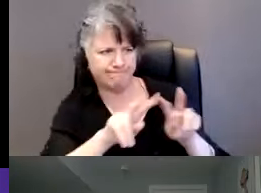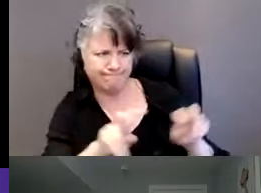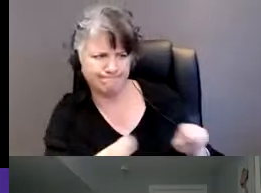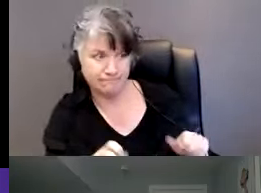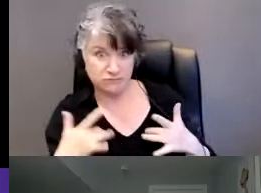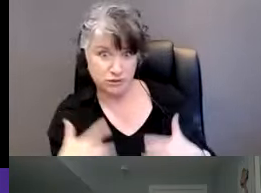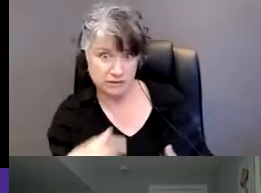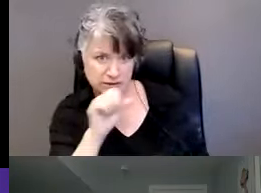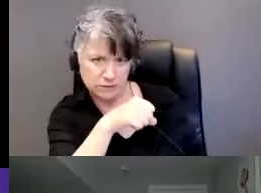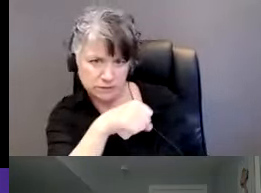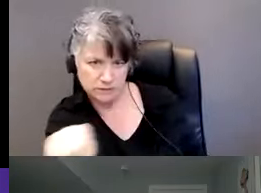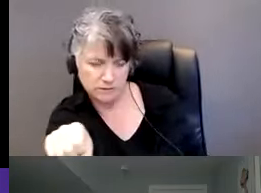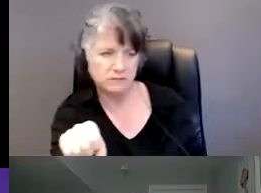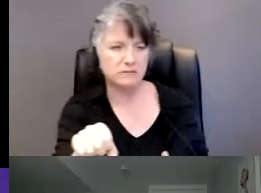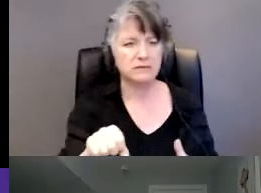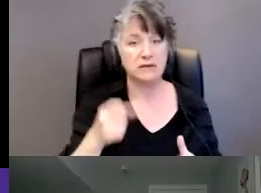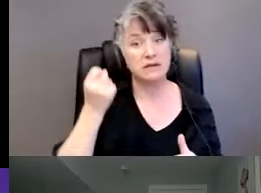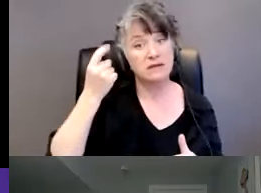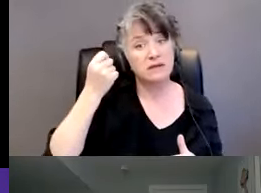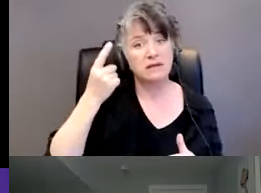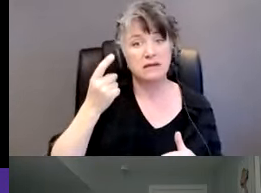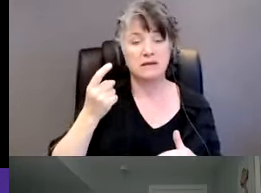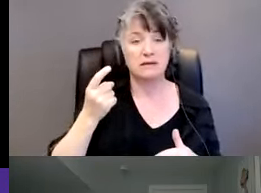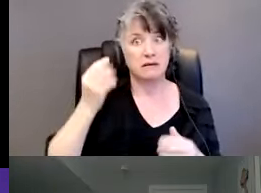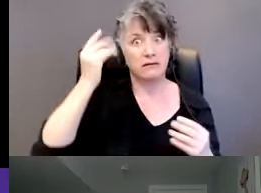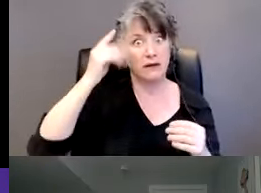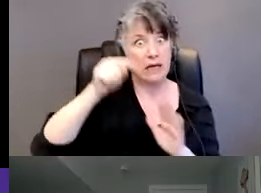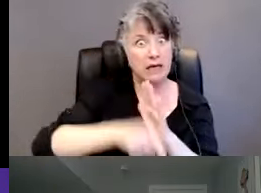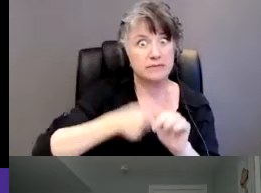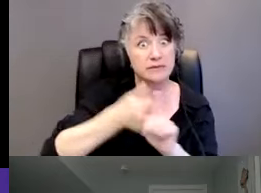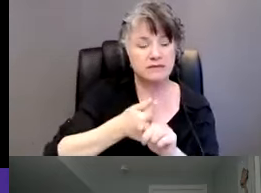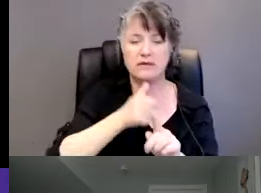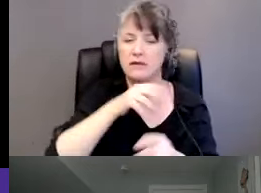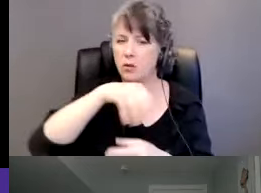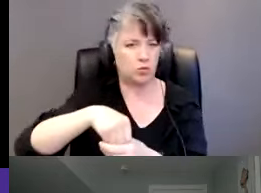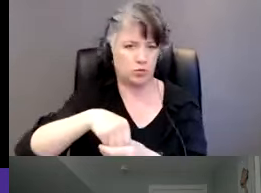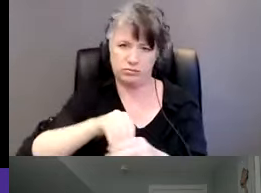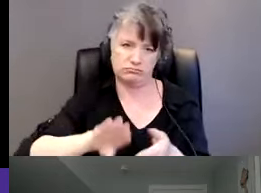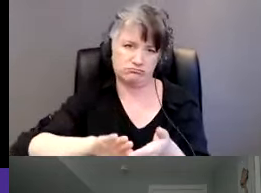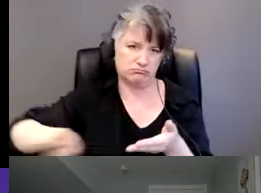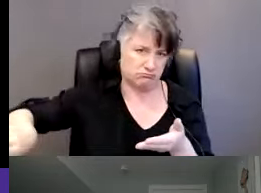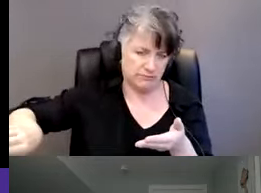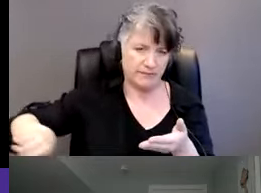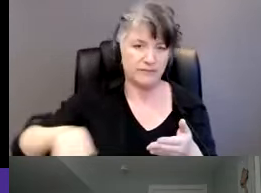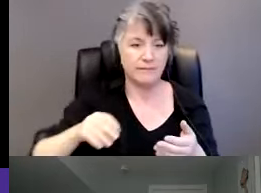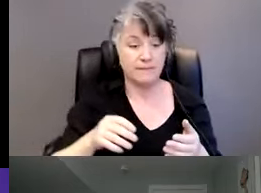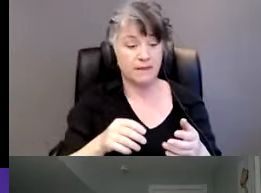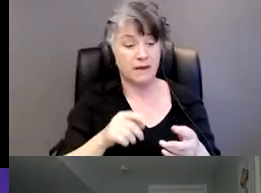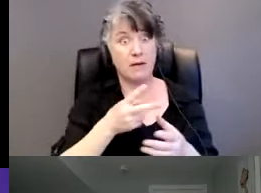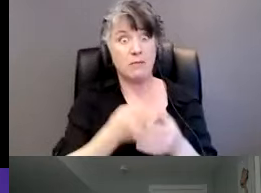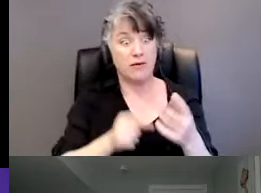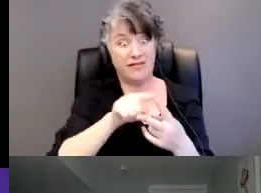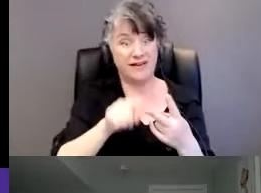of depression. To note, it does not assess for suicidality. Neither tool provides a diagnosis, however, are used as part of